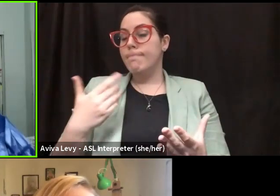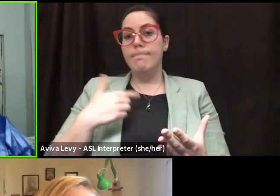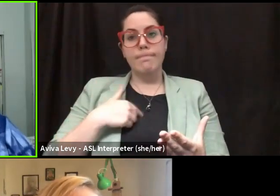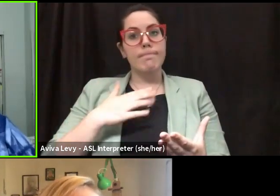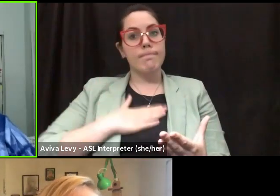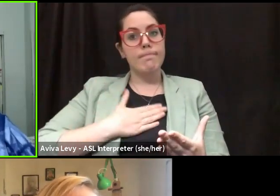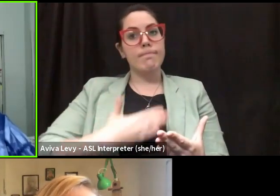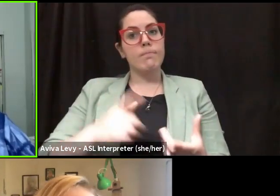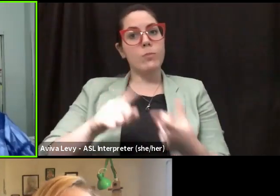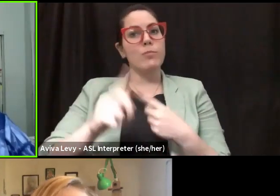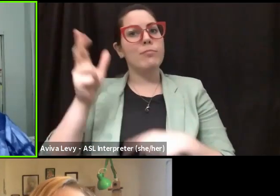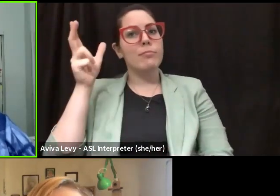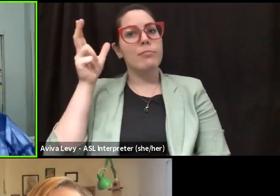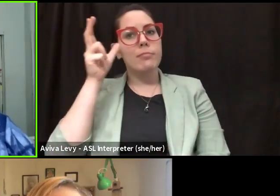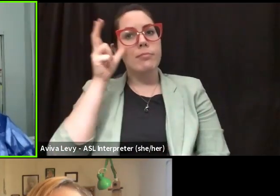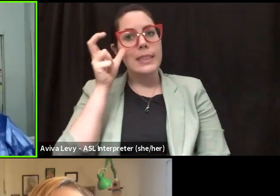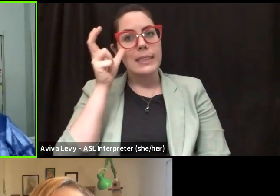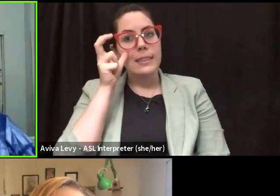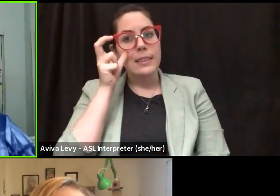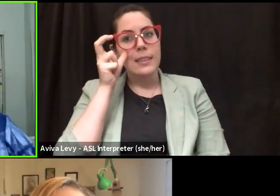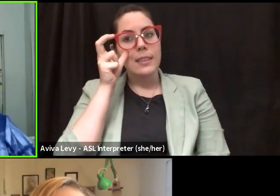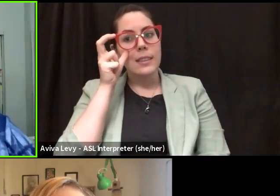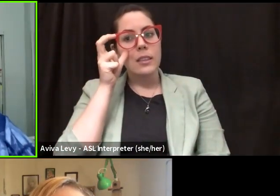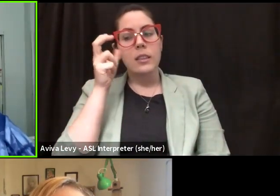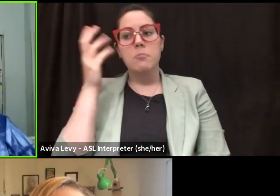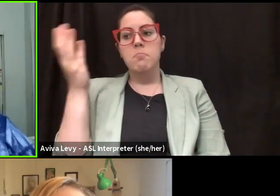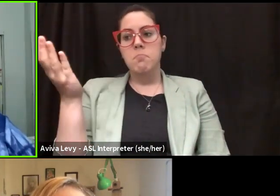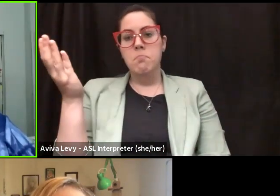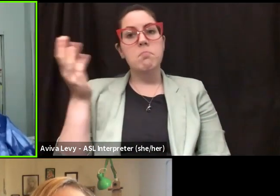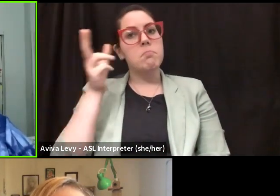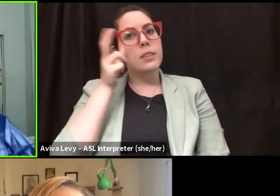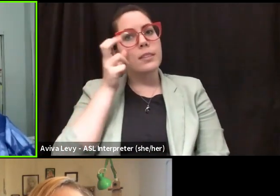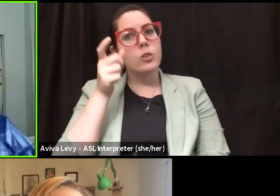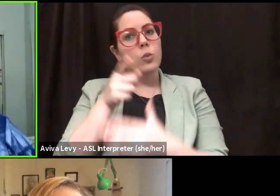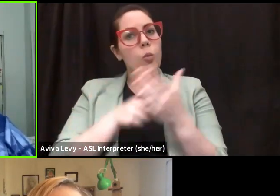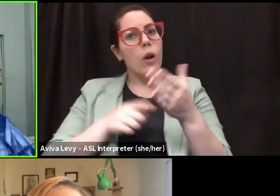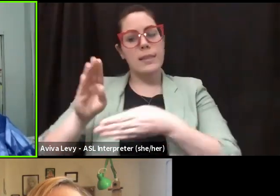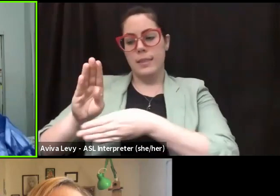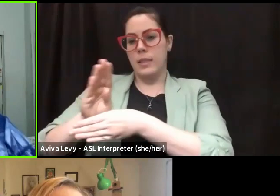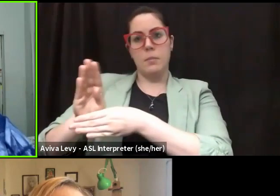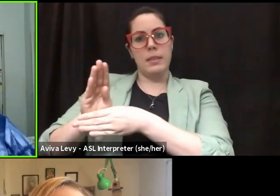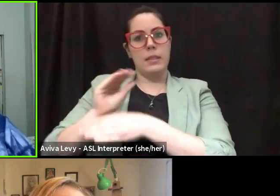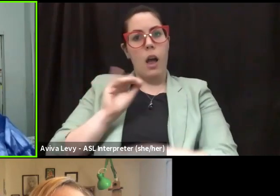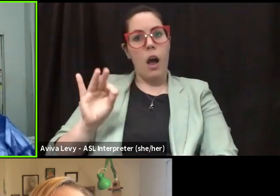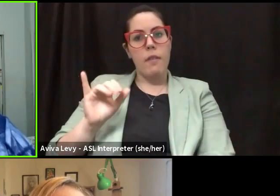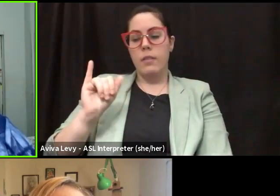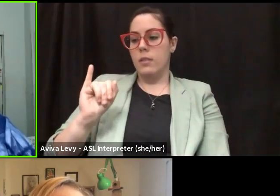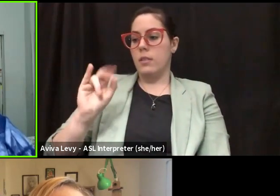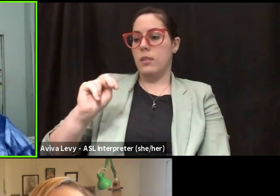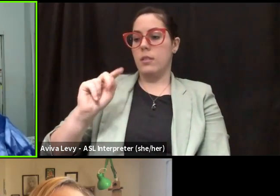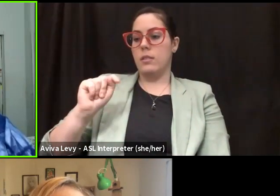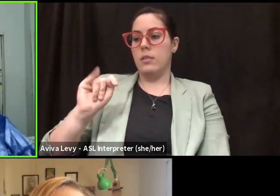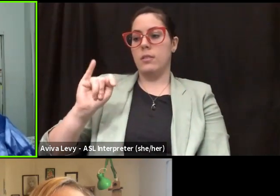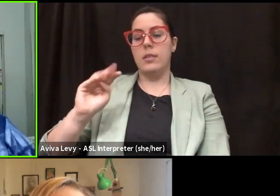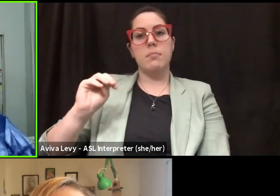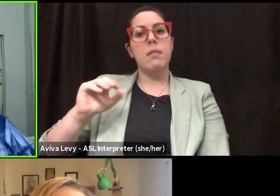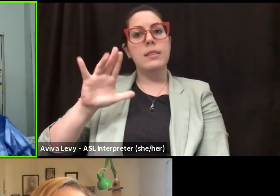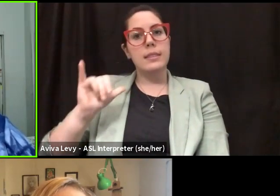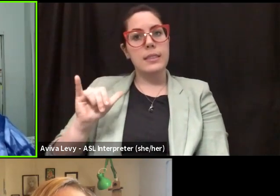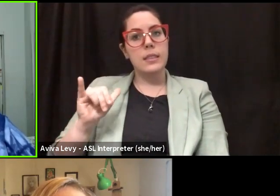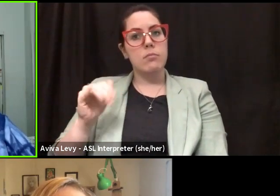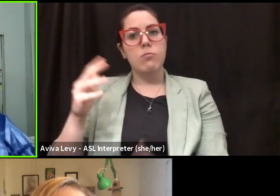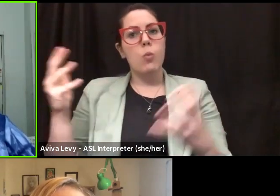to listen to what the business of intimacy is saying it needs, and I'm willing